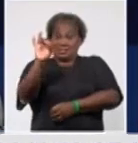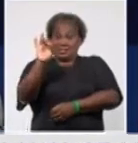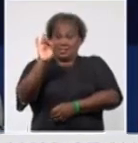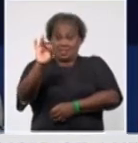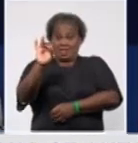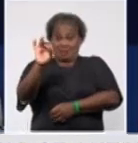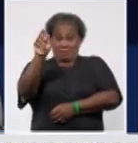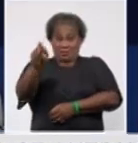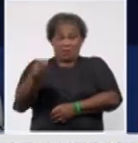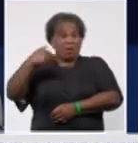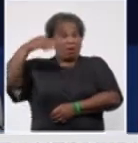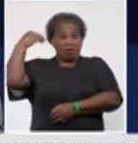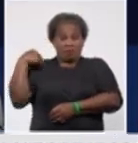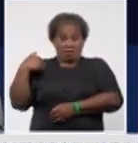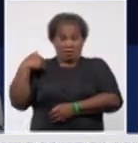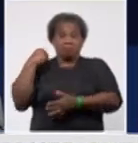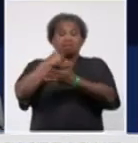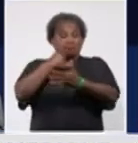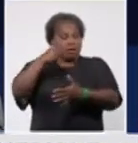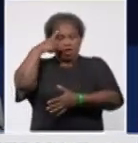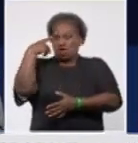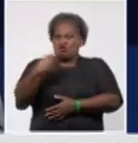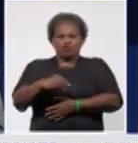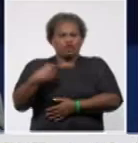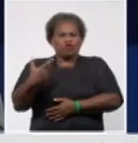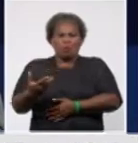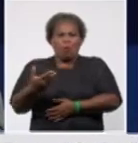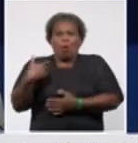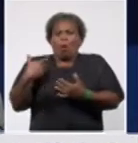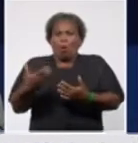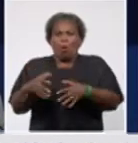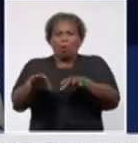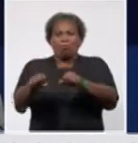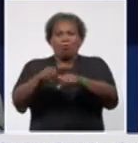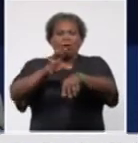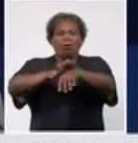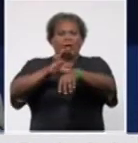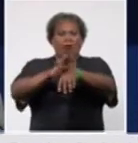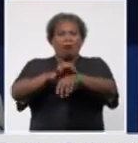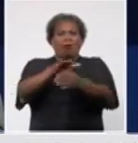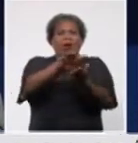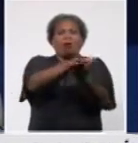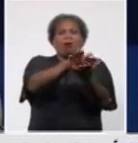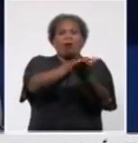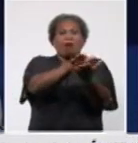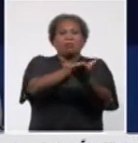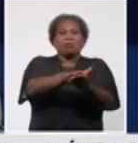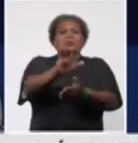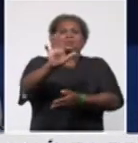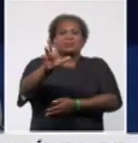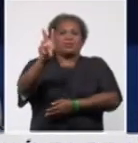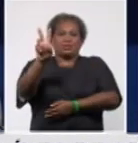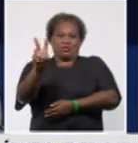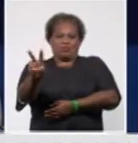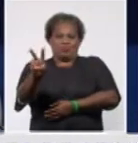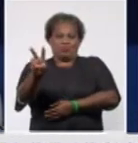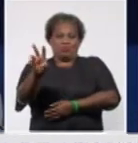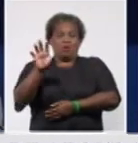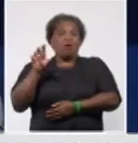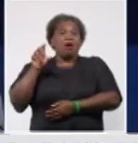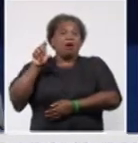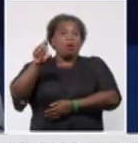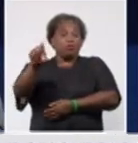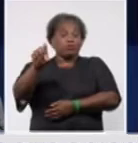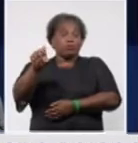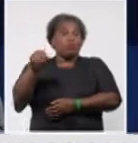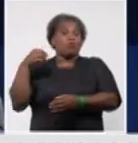yesterday, the source of infection linked to 7 is yet to be determined. This means that the source